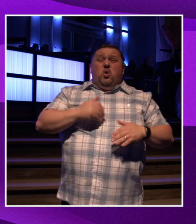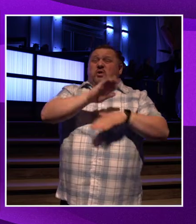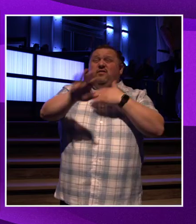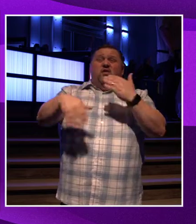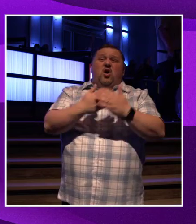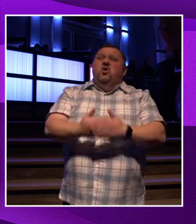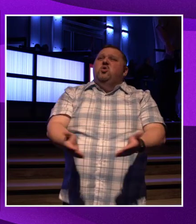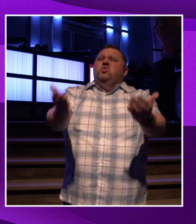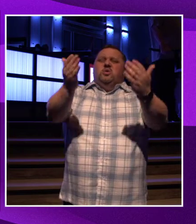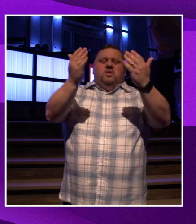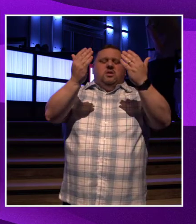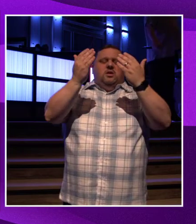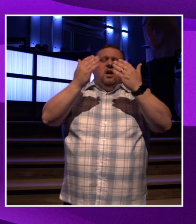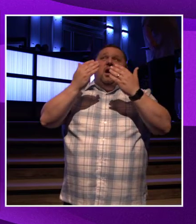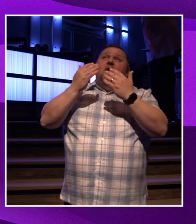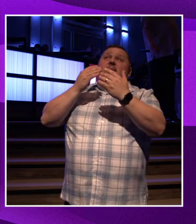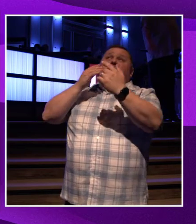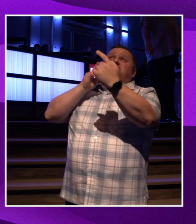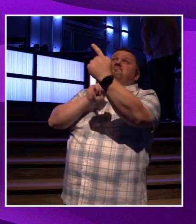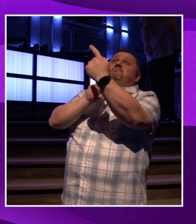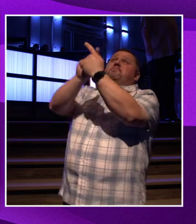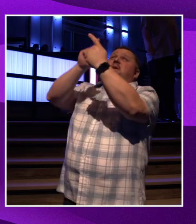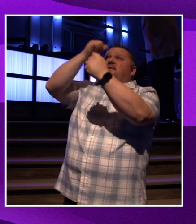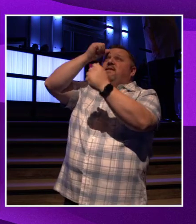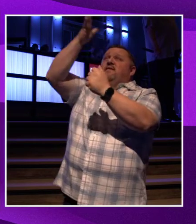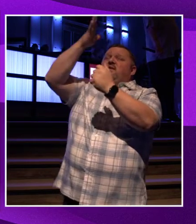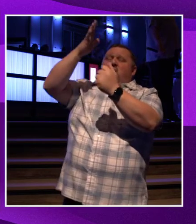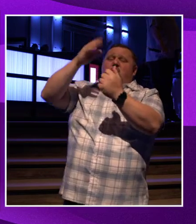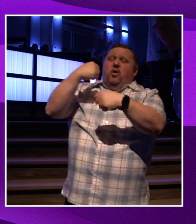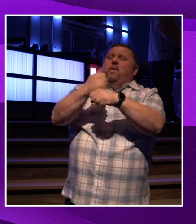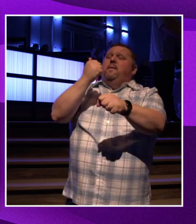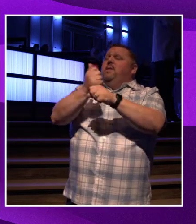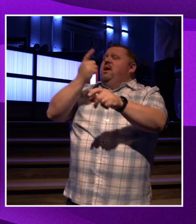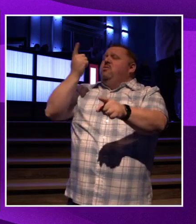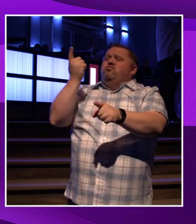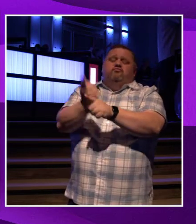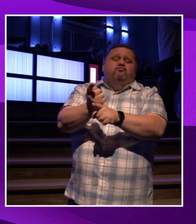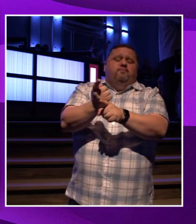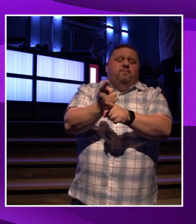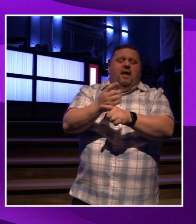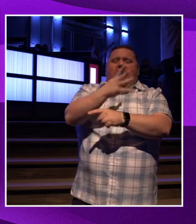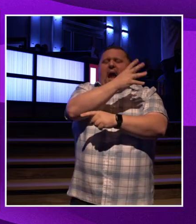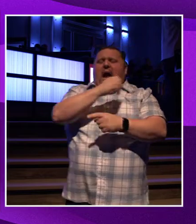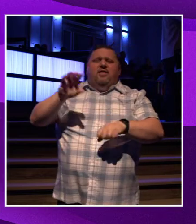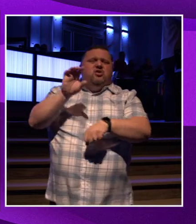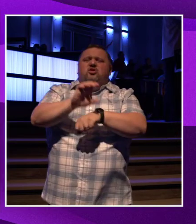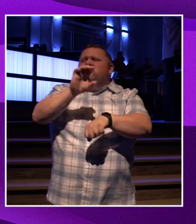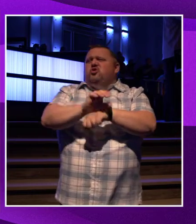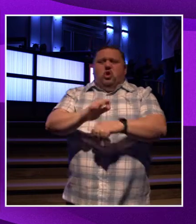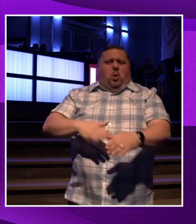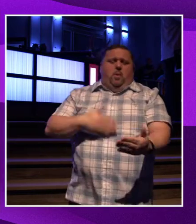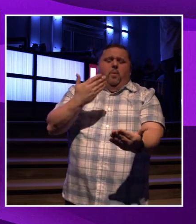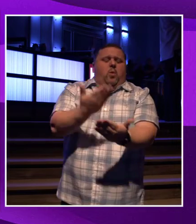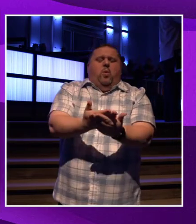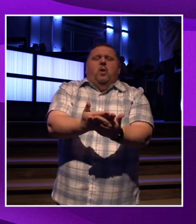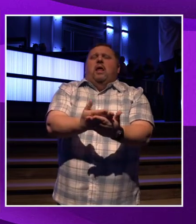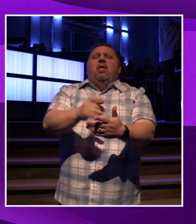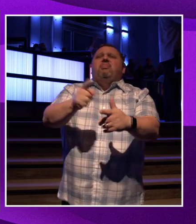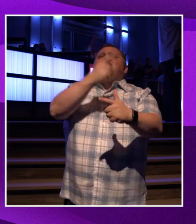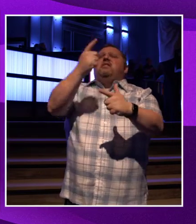who'd come to the Father are restored. And the Church of Christ was